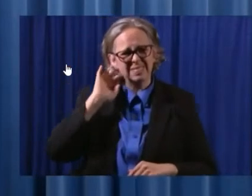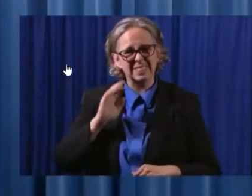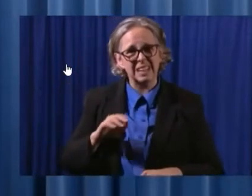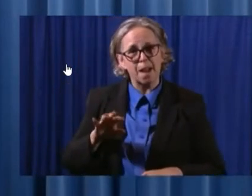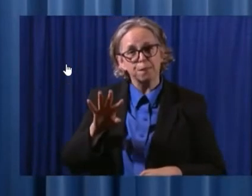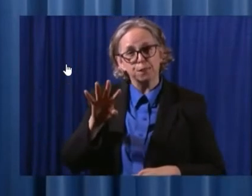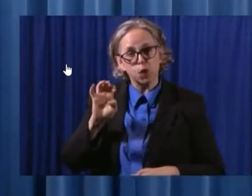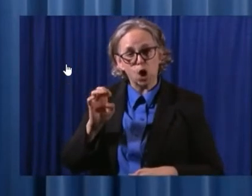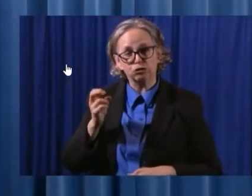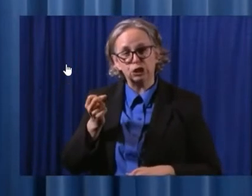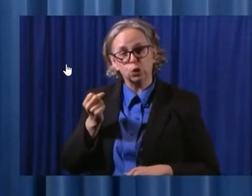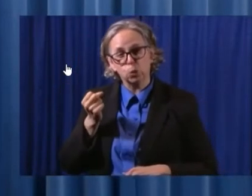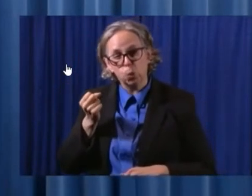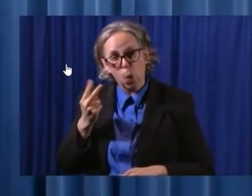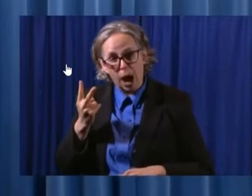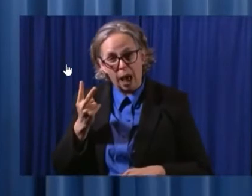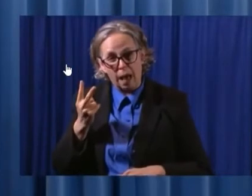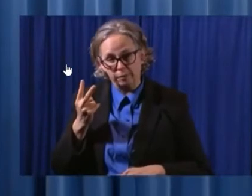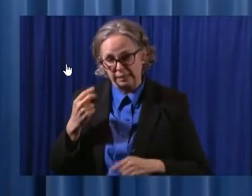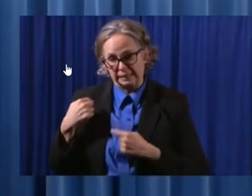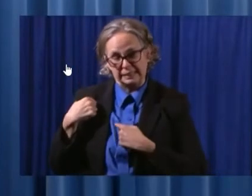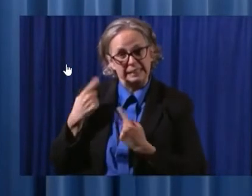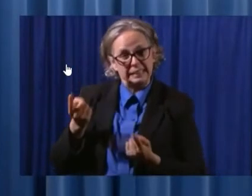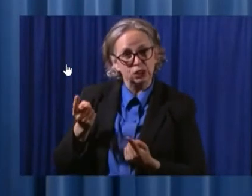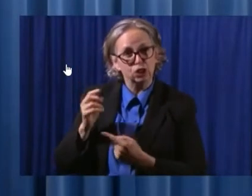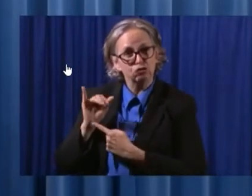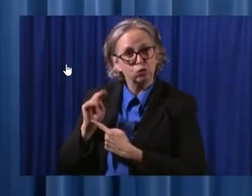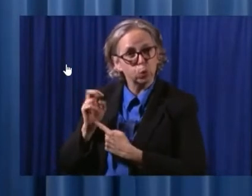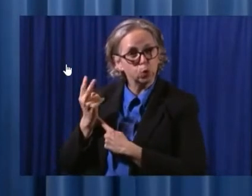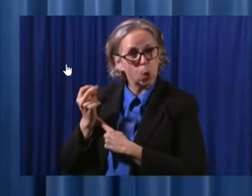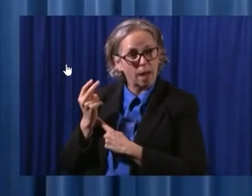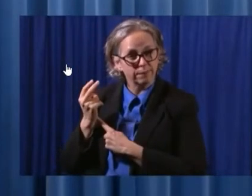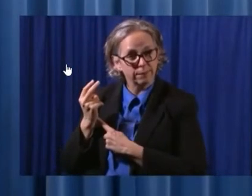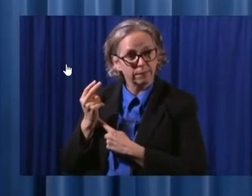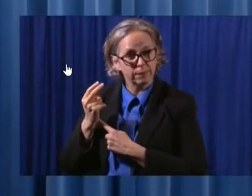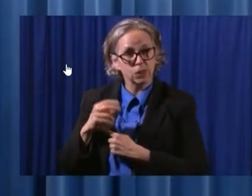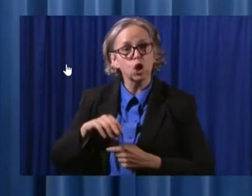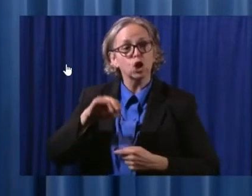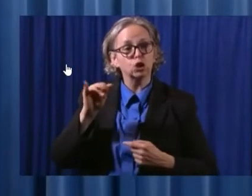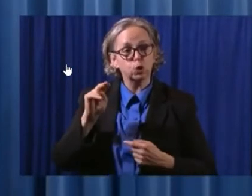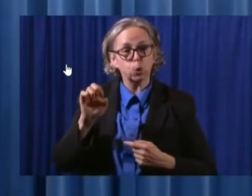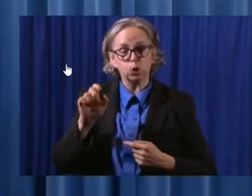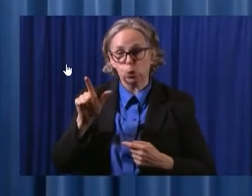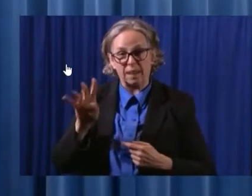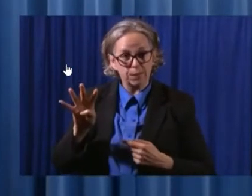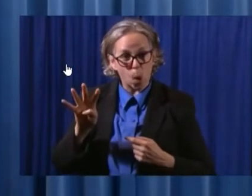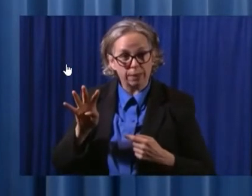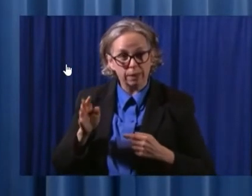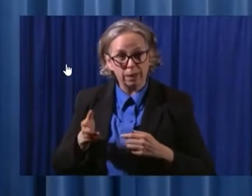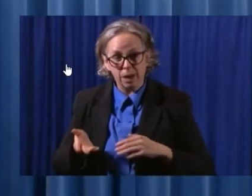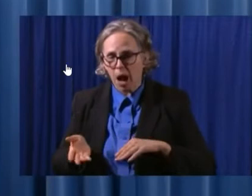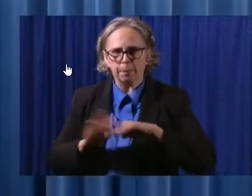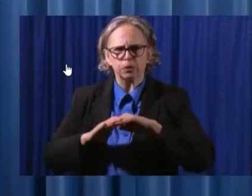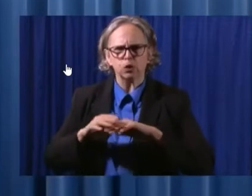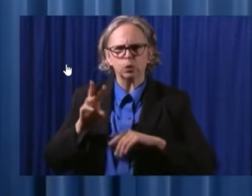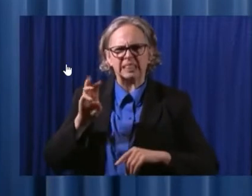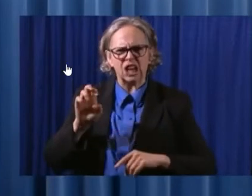on June 17th. June 24th, that number had risen 632.